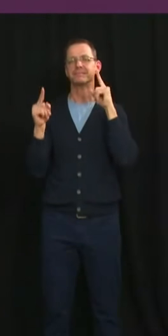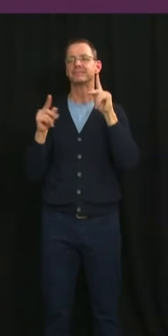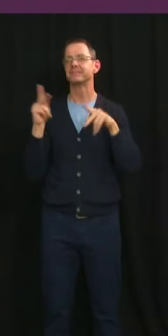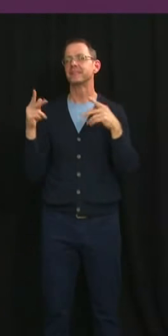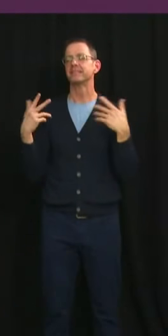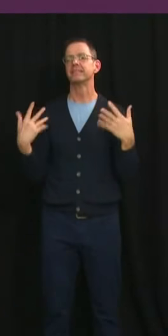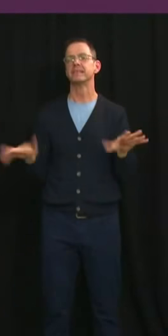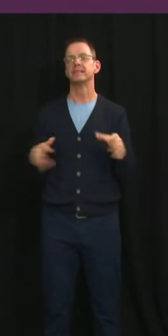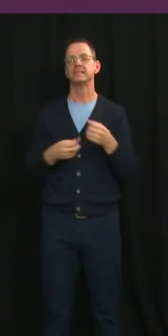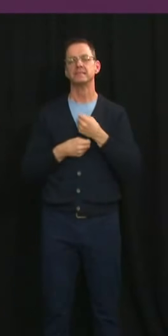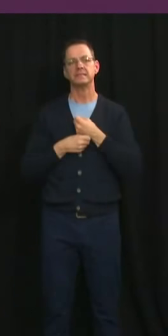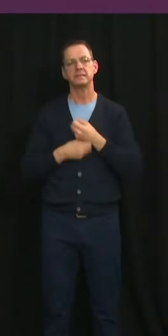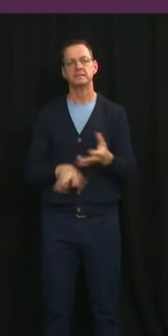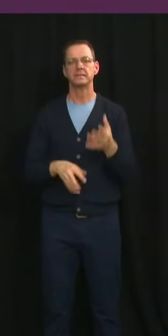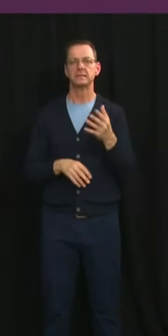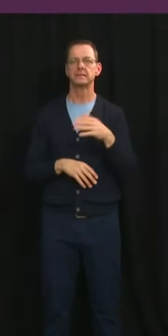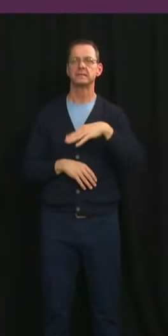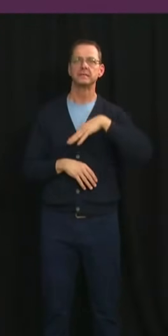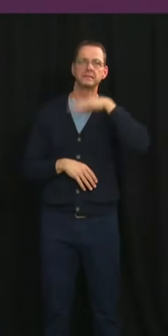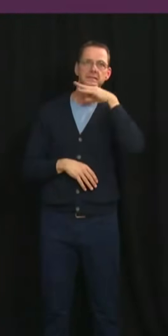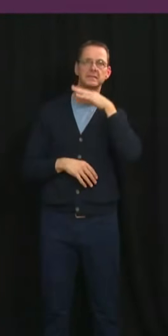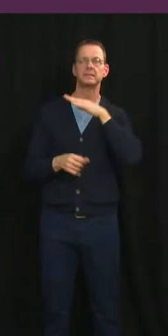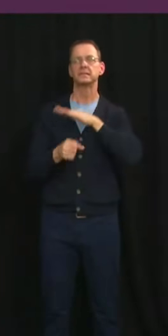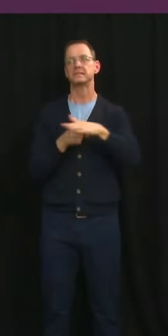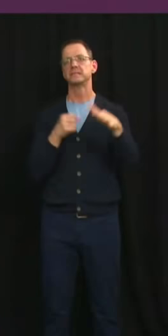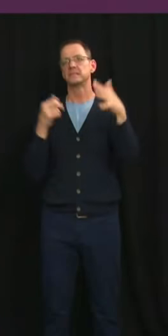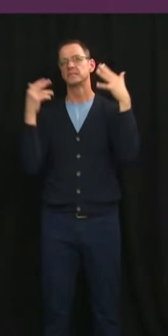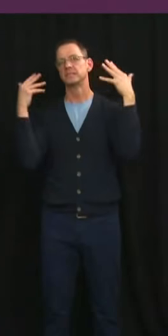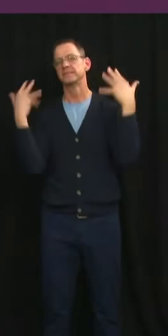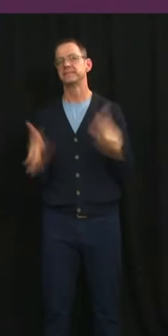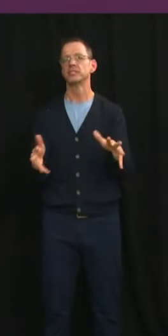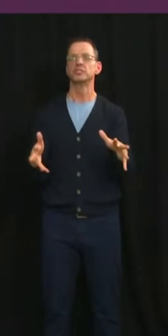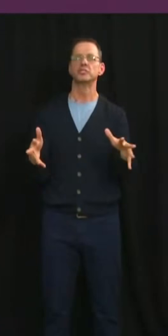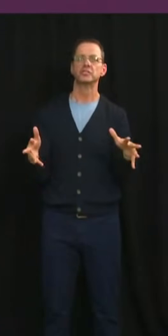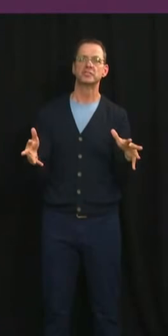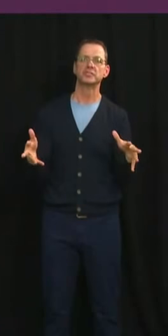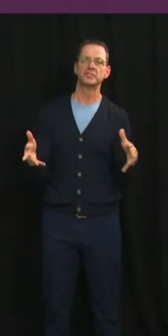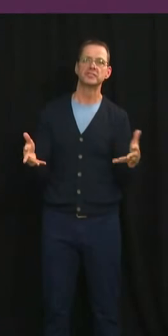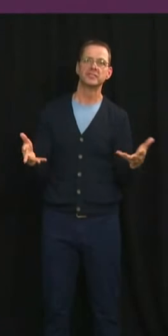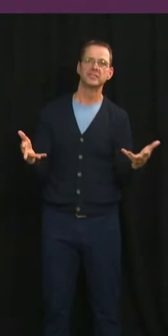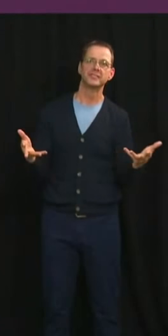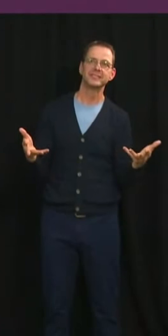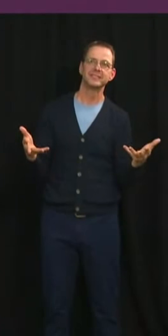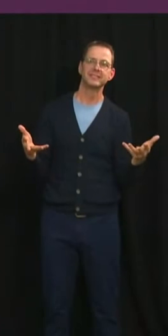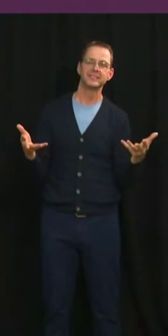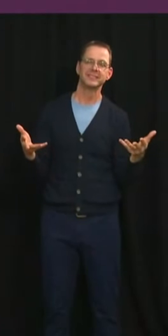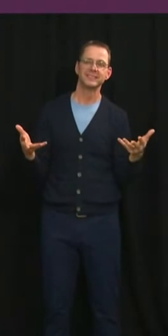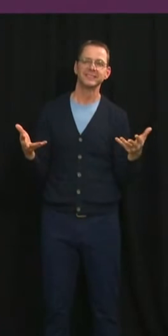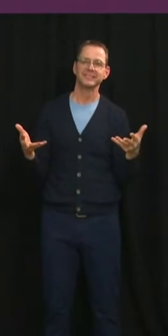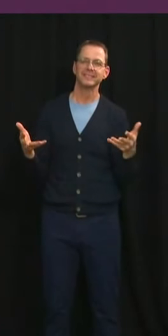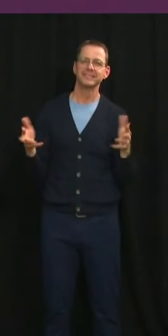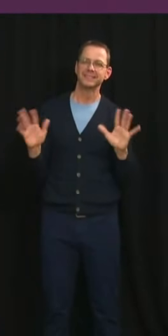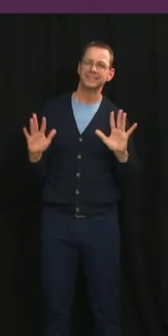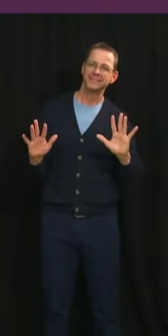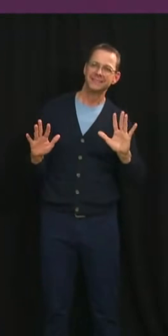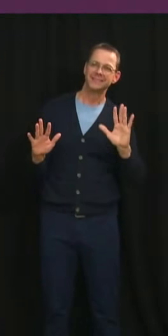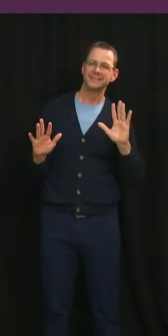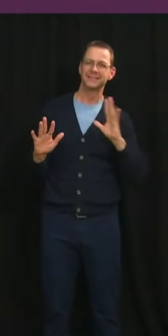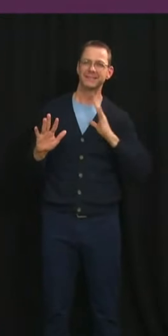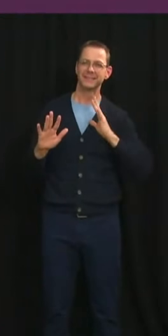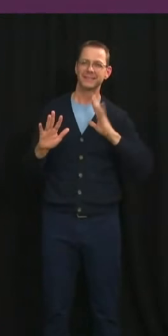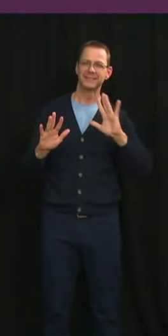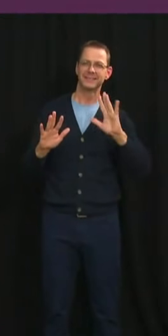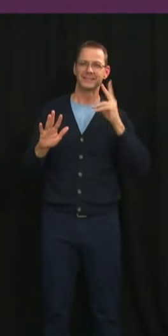tired of it. They let their guard down. And I've always said we're never looking for 100% perfect compliance here. That's not